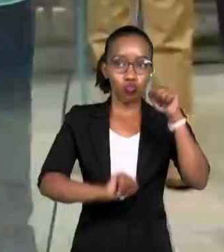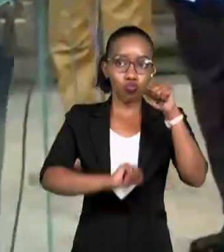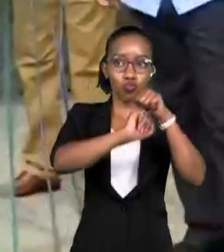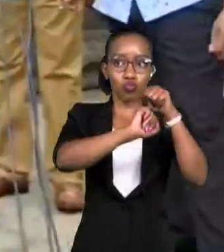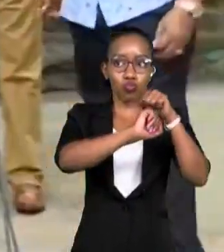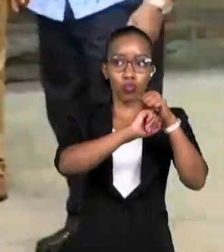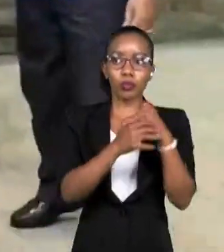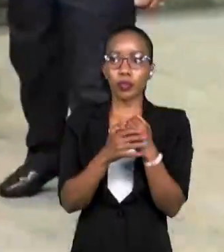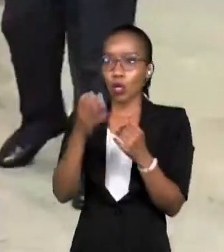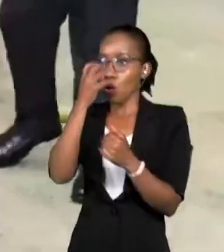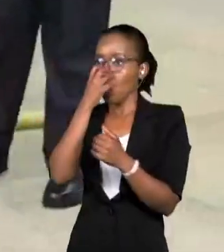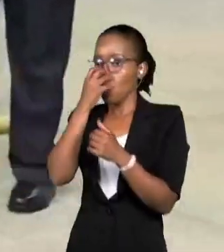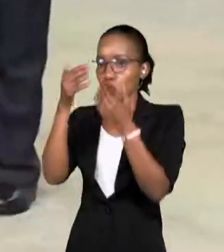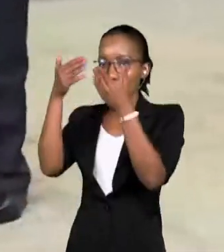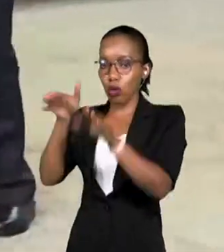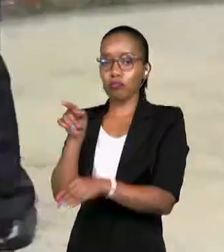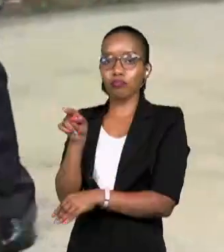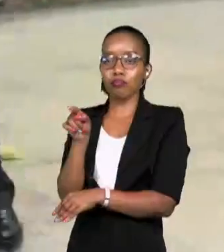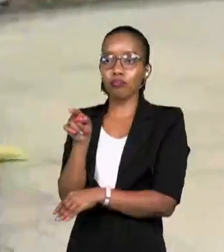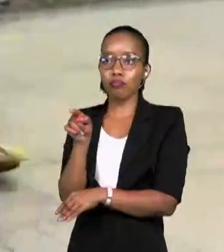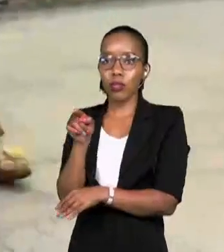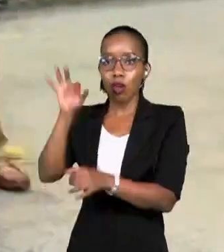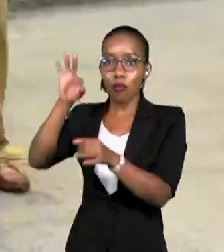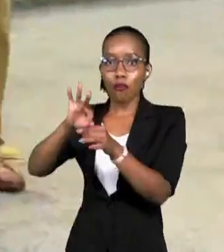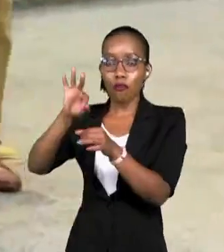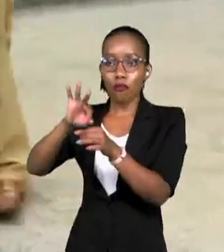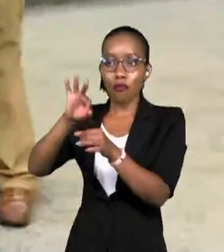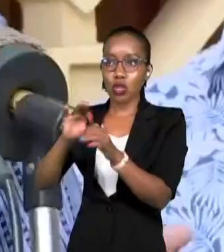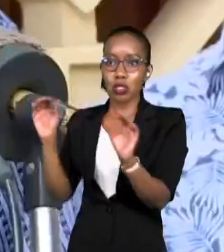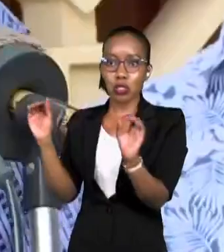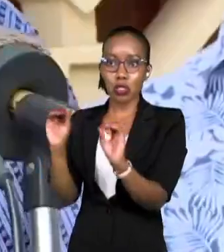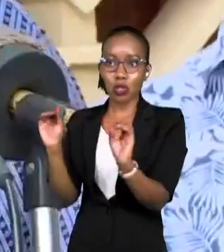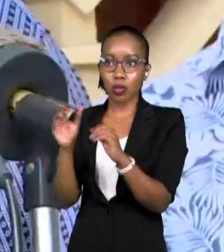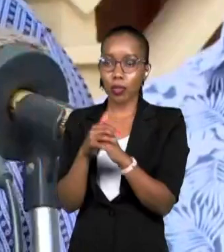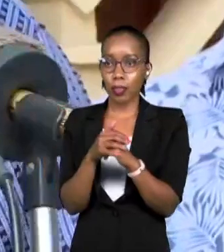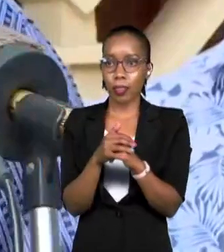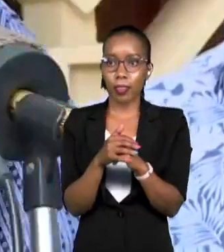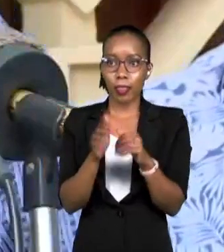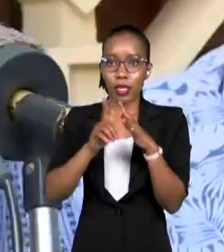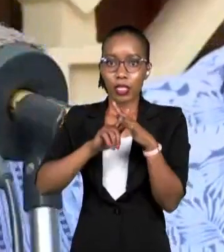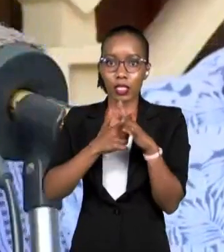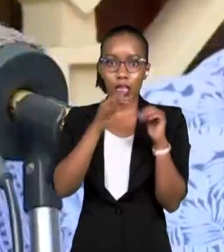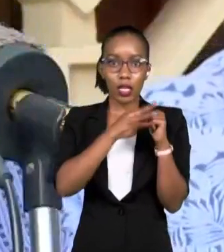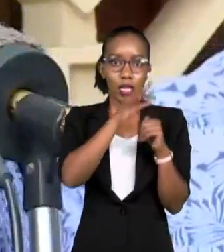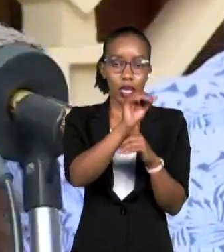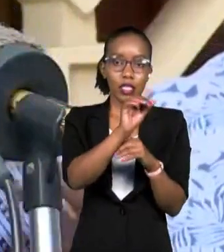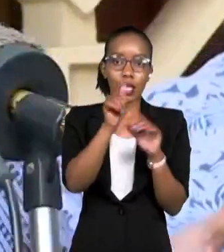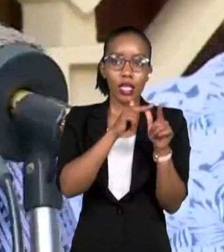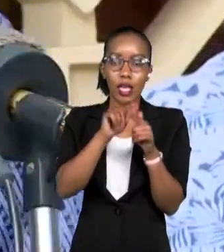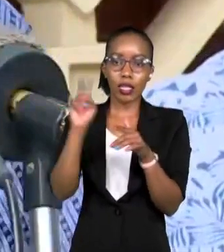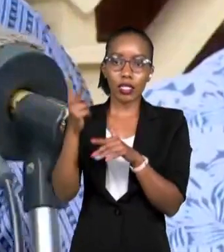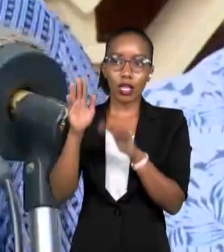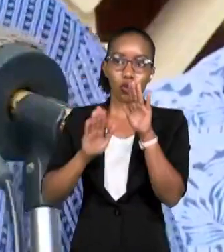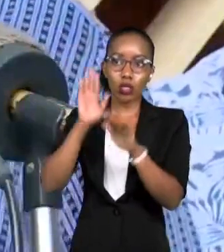the loss of Deputy President's allied wing that voted rejecting the bill. Initially, they started with 80 in the second reading, and then they ended up moving